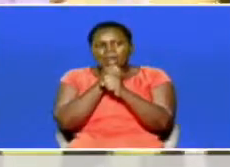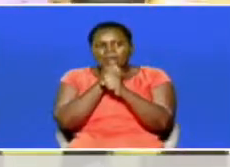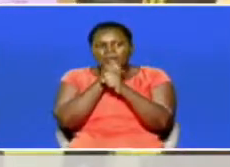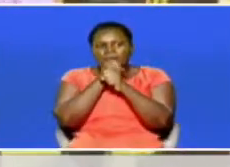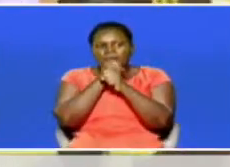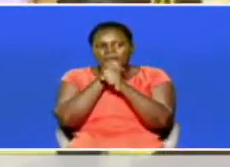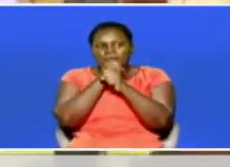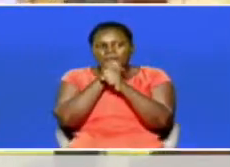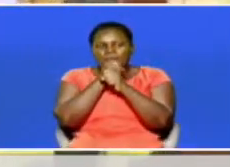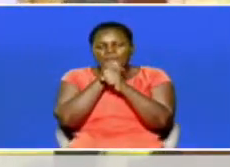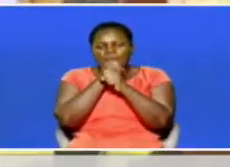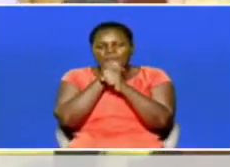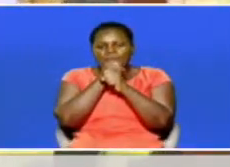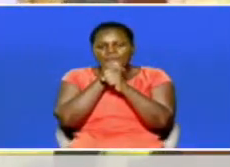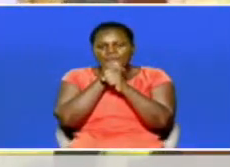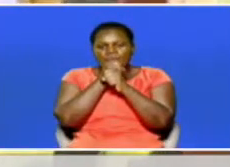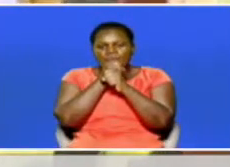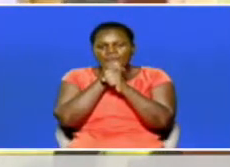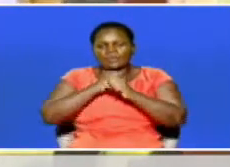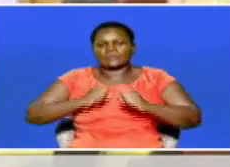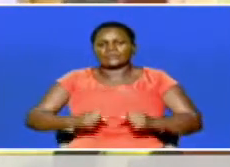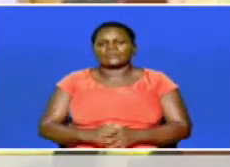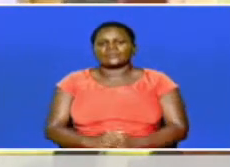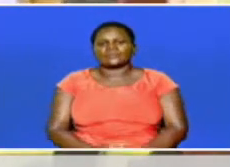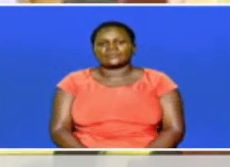KTN News, Nairobi.